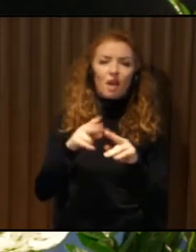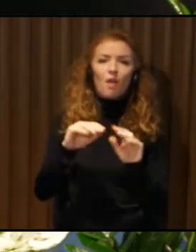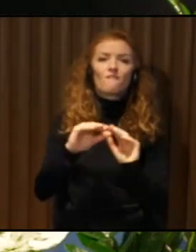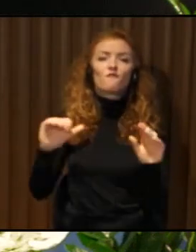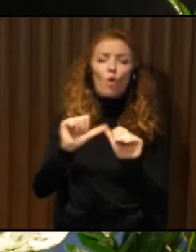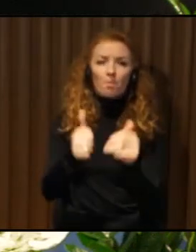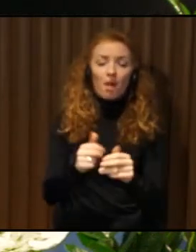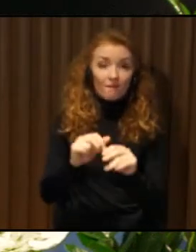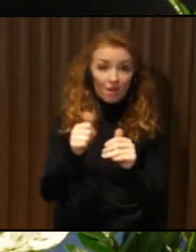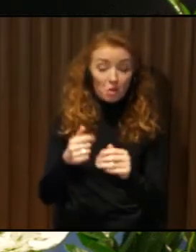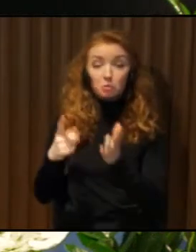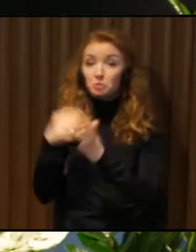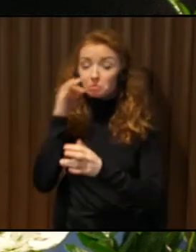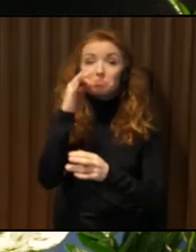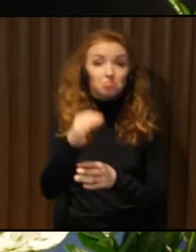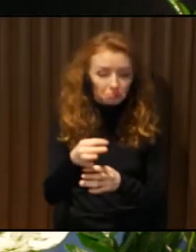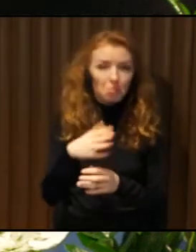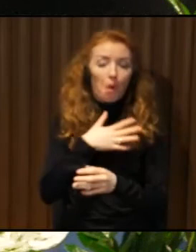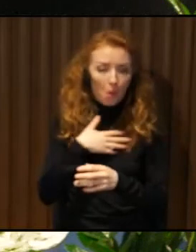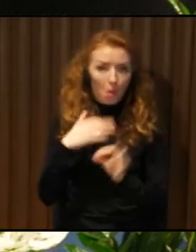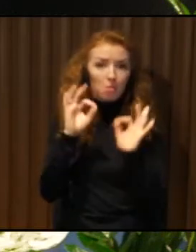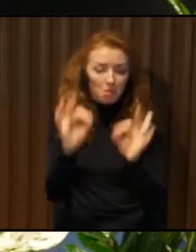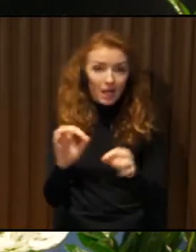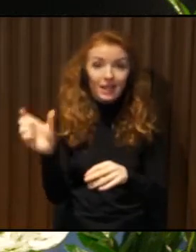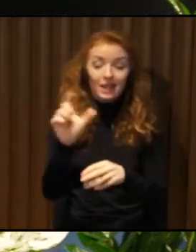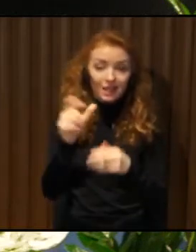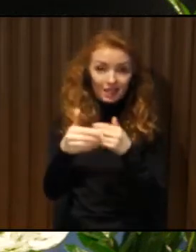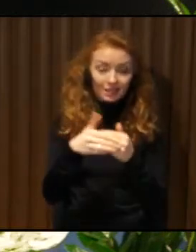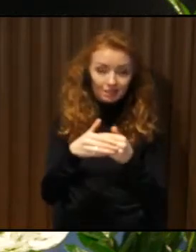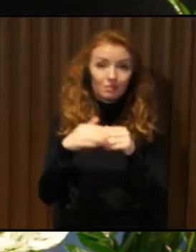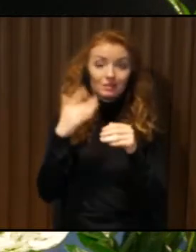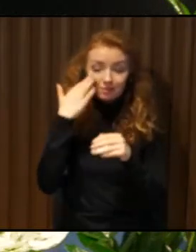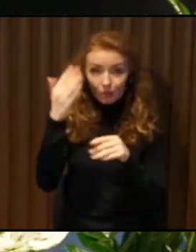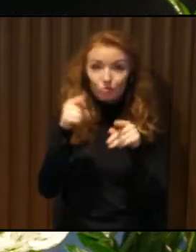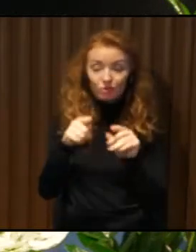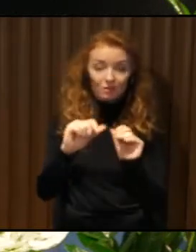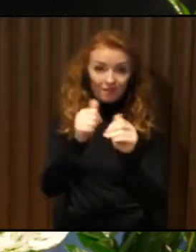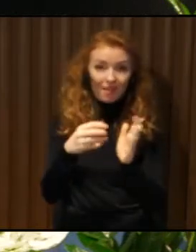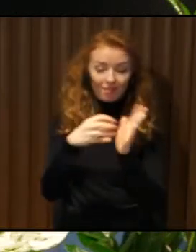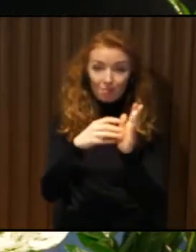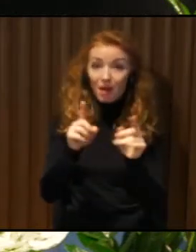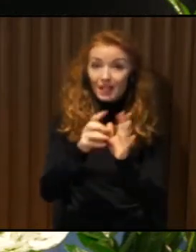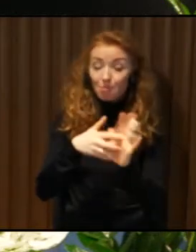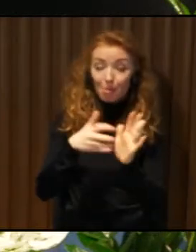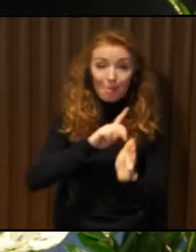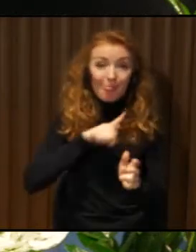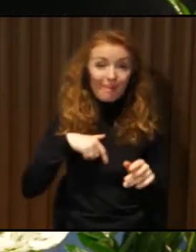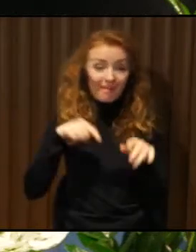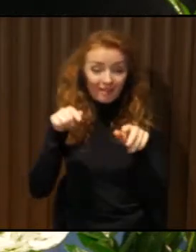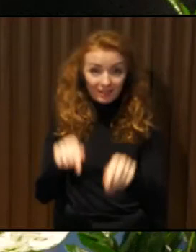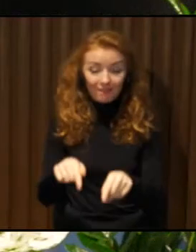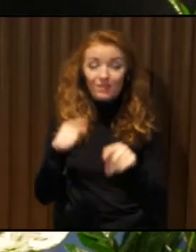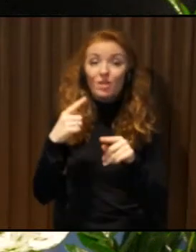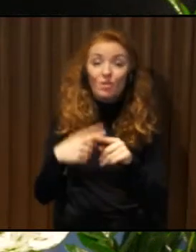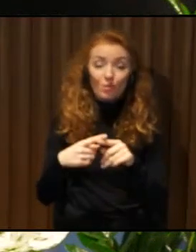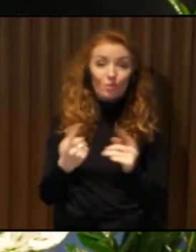will have this great tool actually implemented into Latvia's reality. Up until now, it was not based on a kind of business and